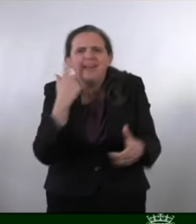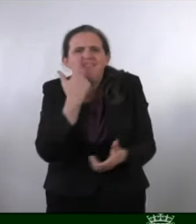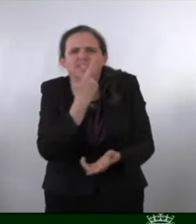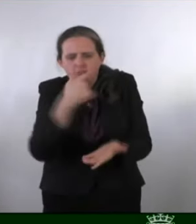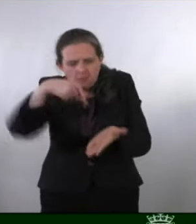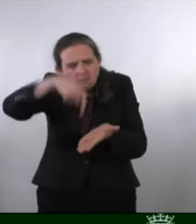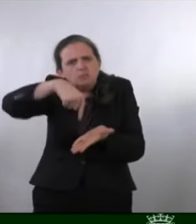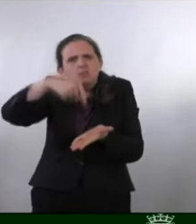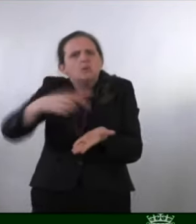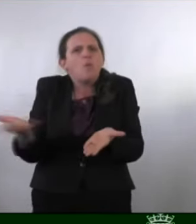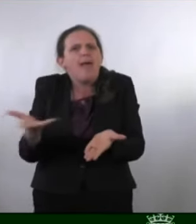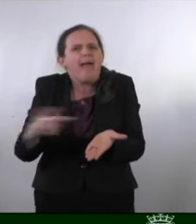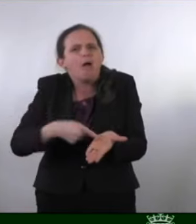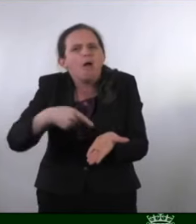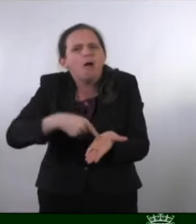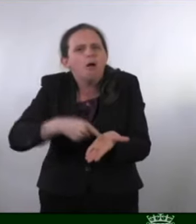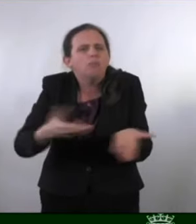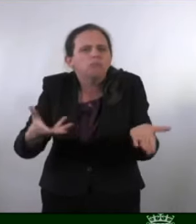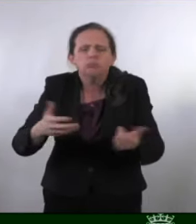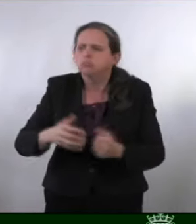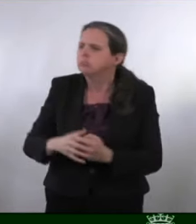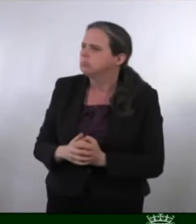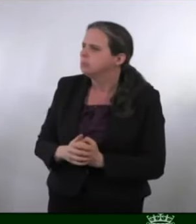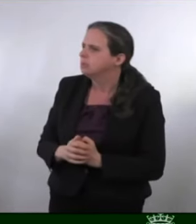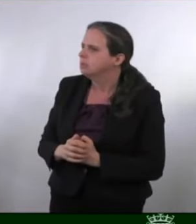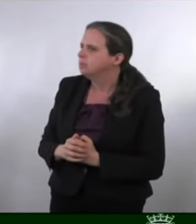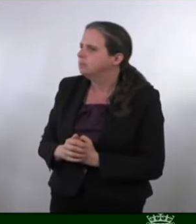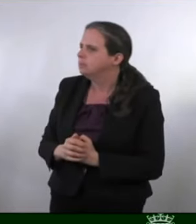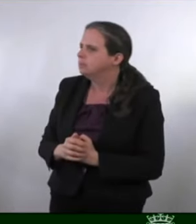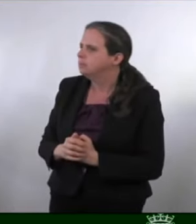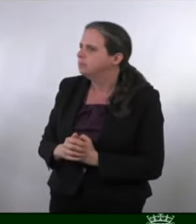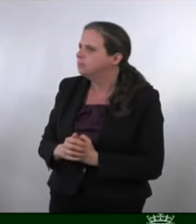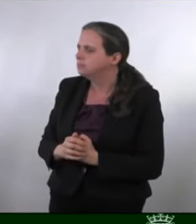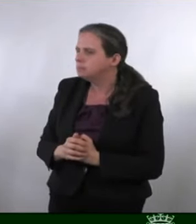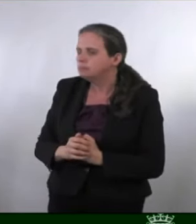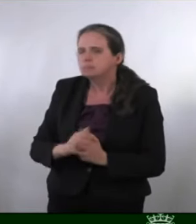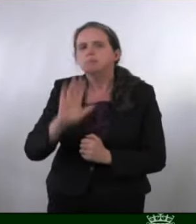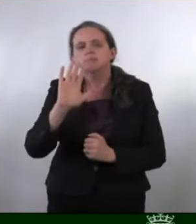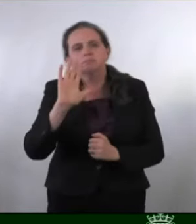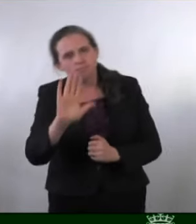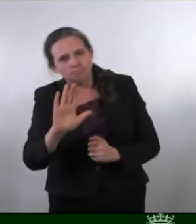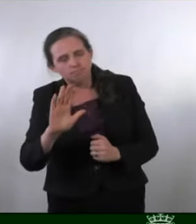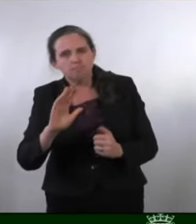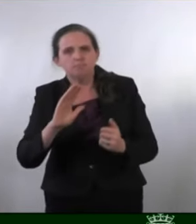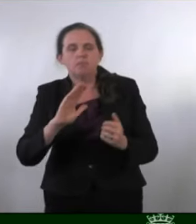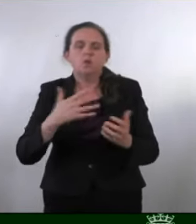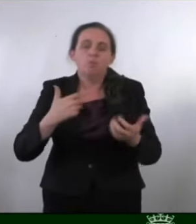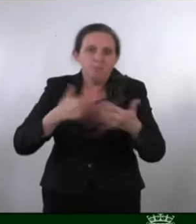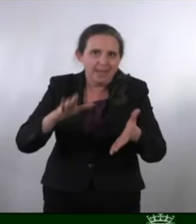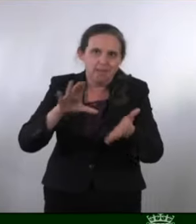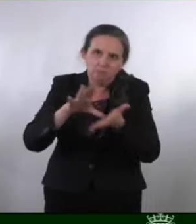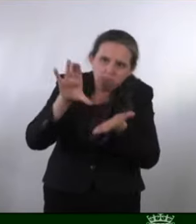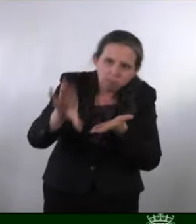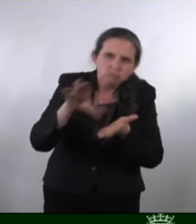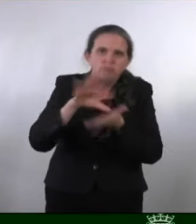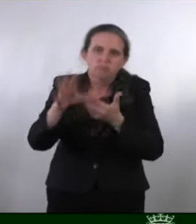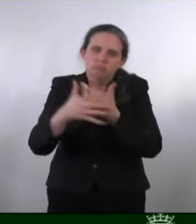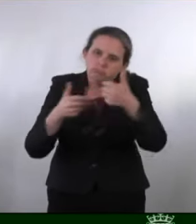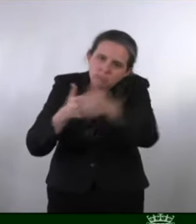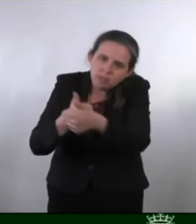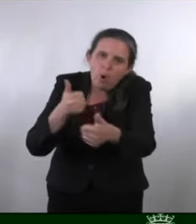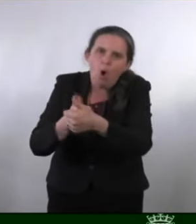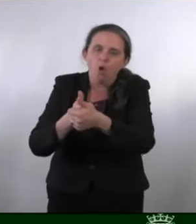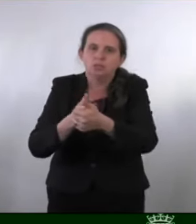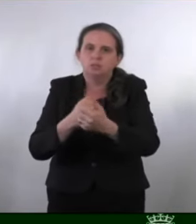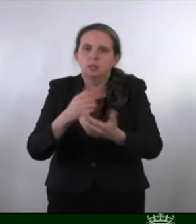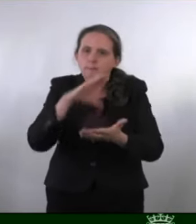we have put in enormous amounts of support to support the hospitality sector, but we do also understand the challenges that the